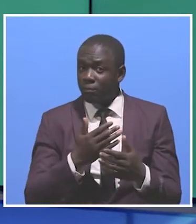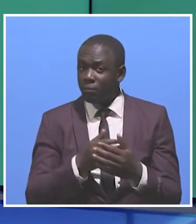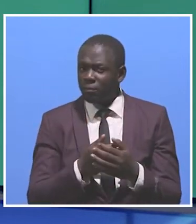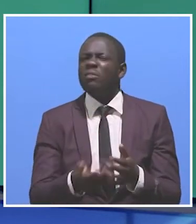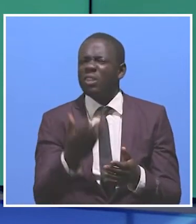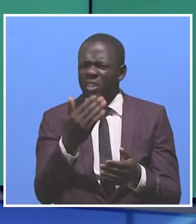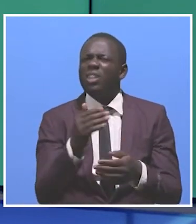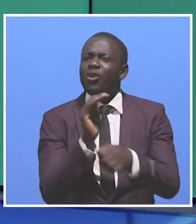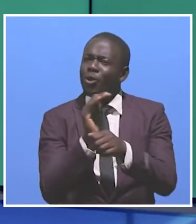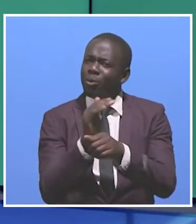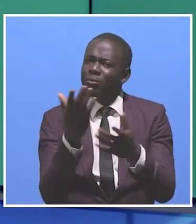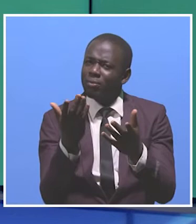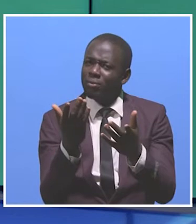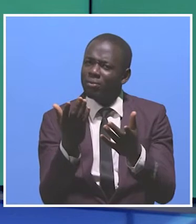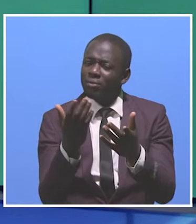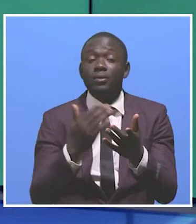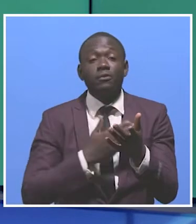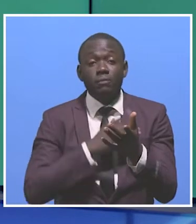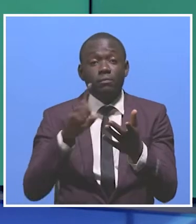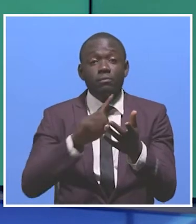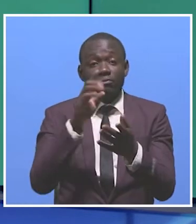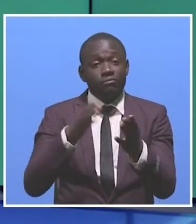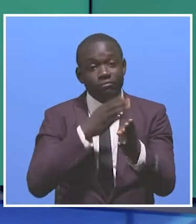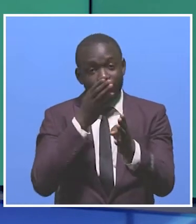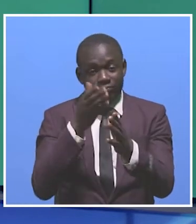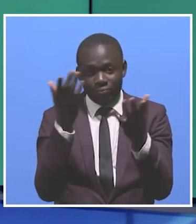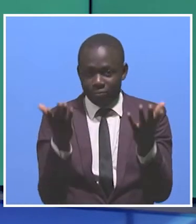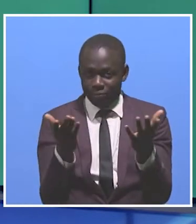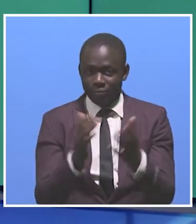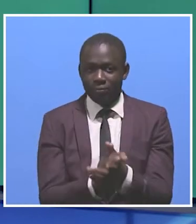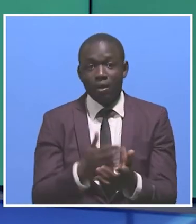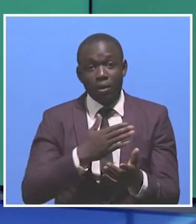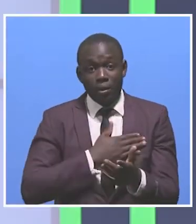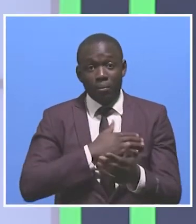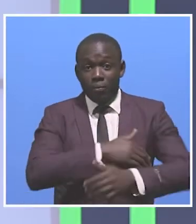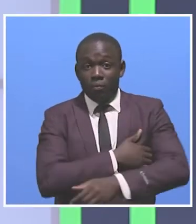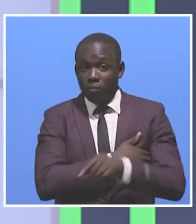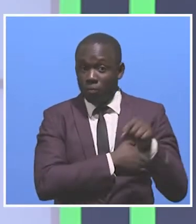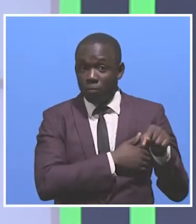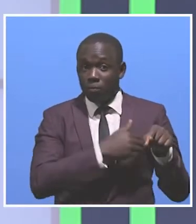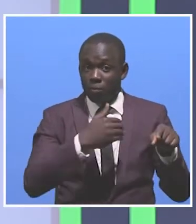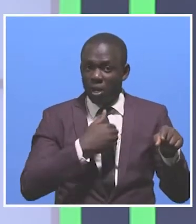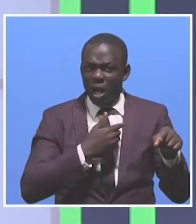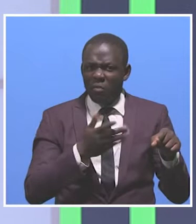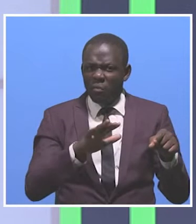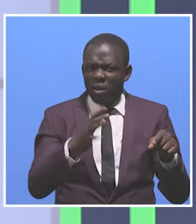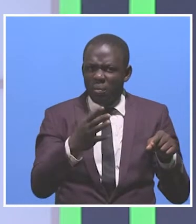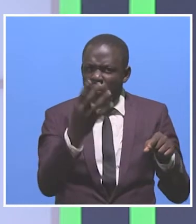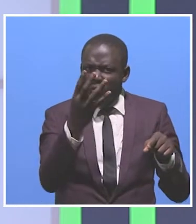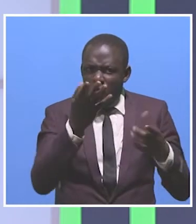Talk to us, sir. My question is going like this. My wife has got about 4 miscarriages.